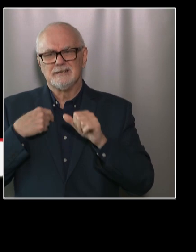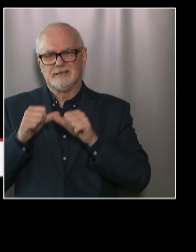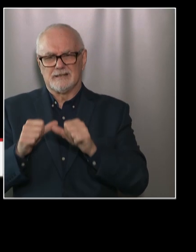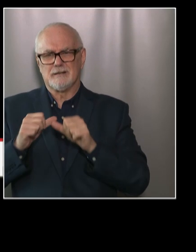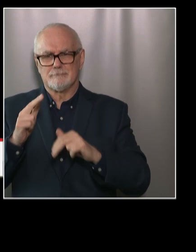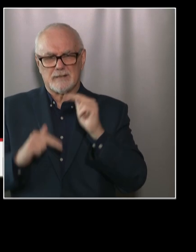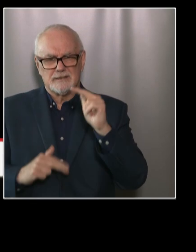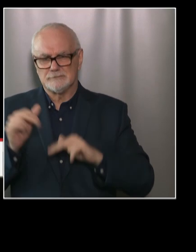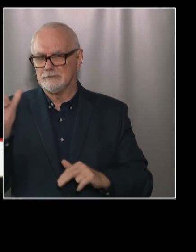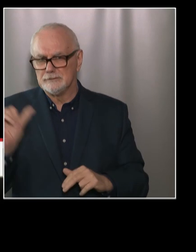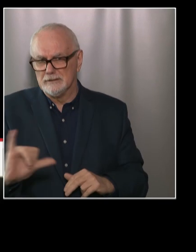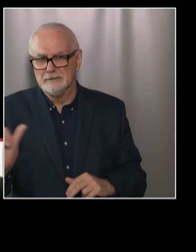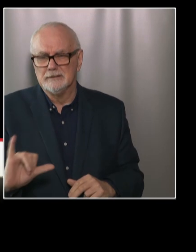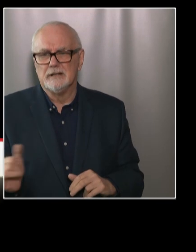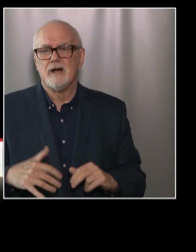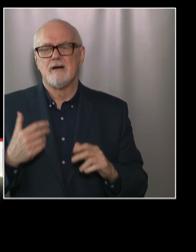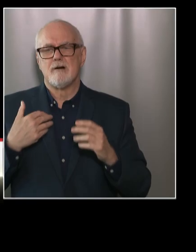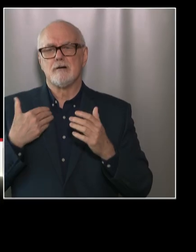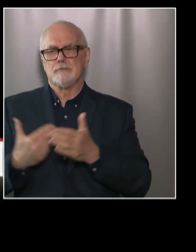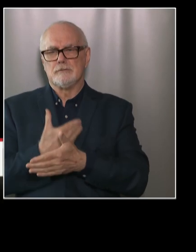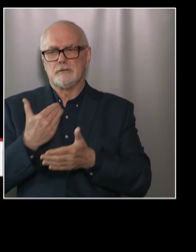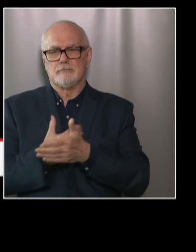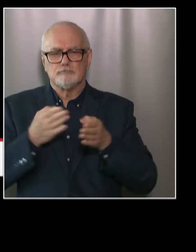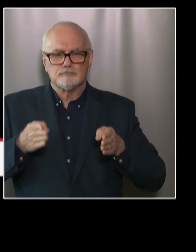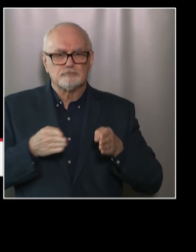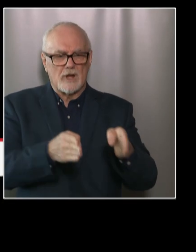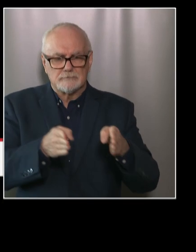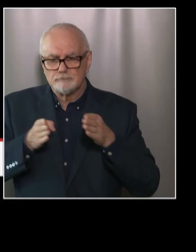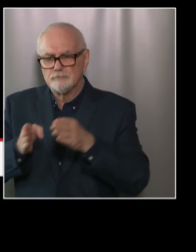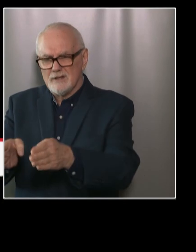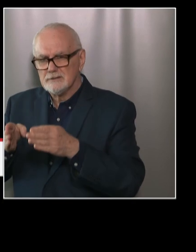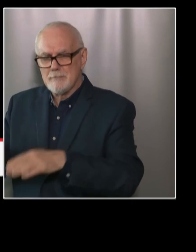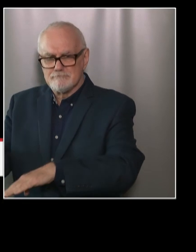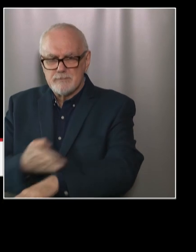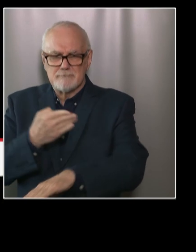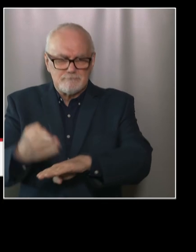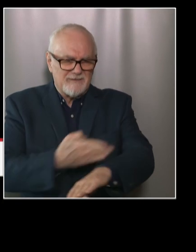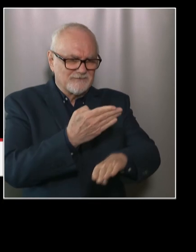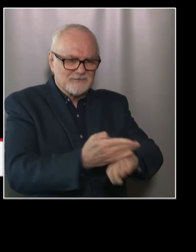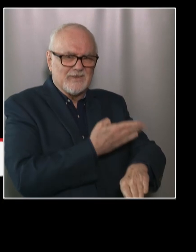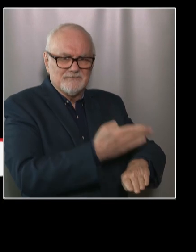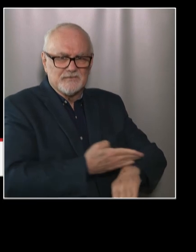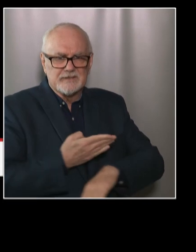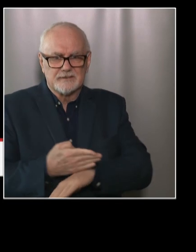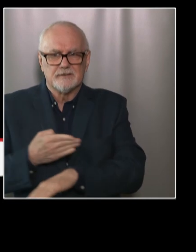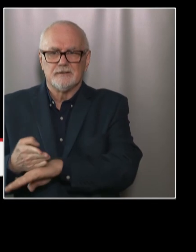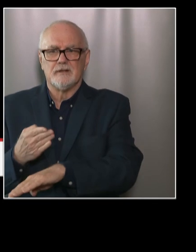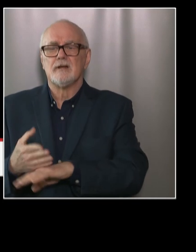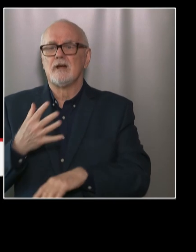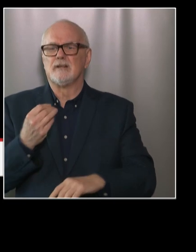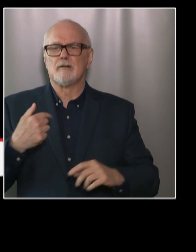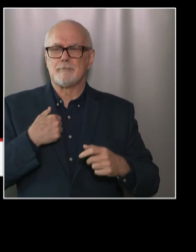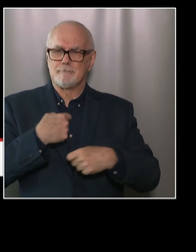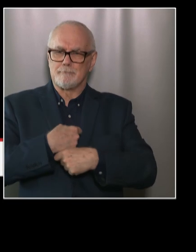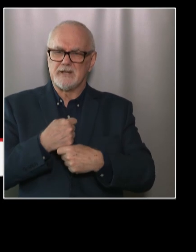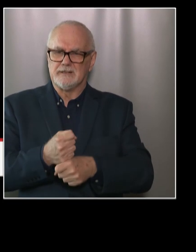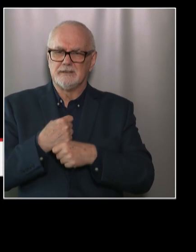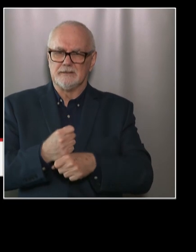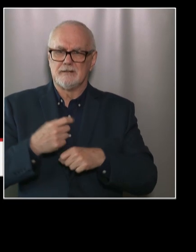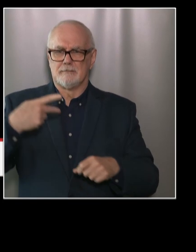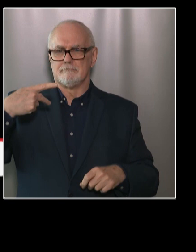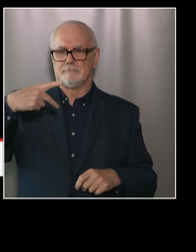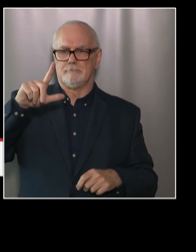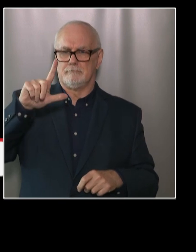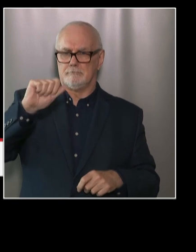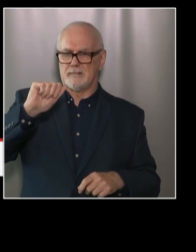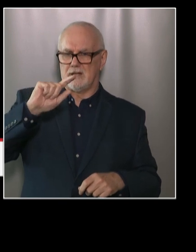roadway infrastructure, unlocking development across the campus. And we're creating place, not just projects,